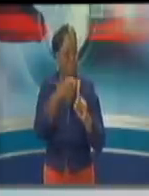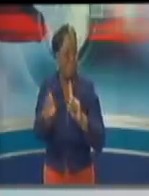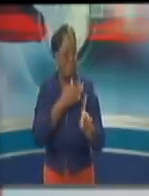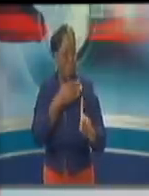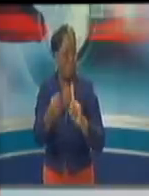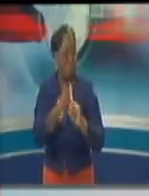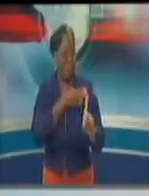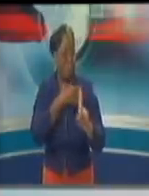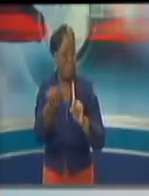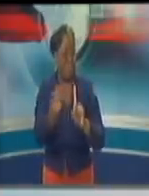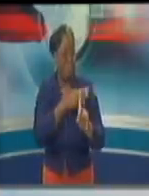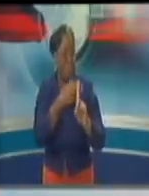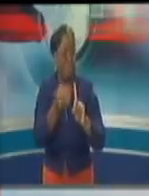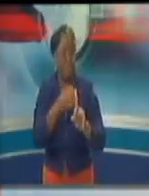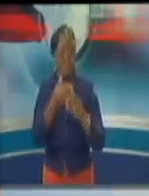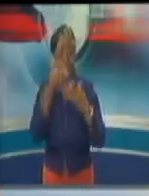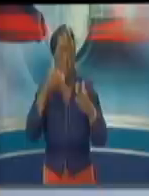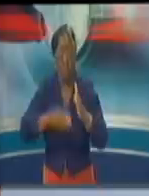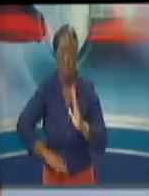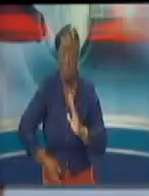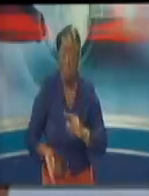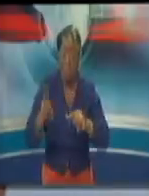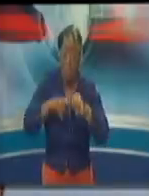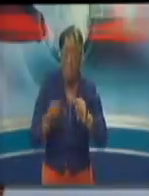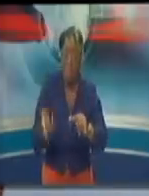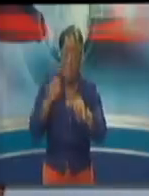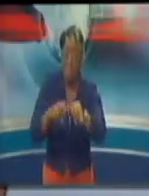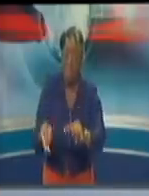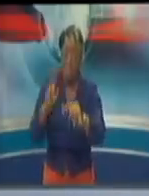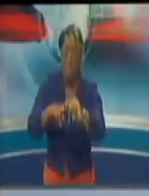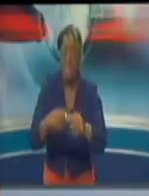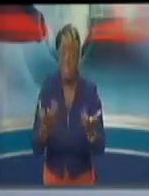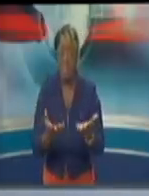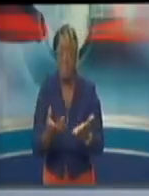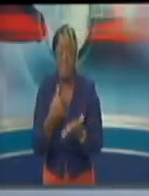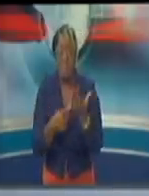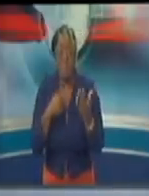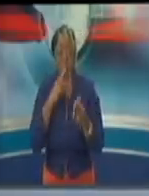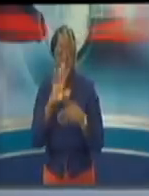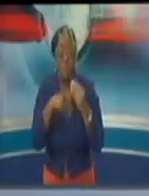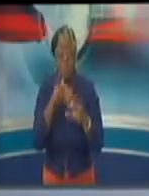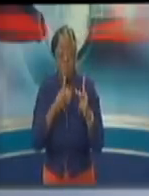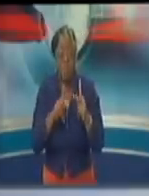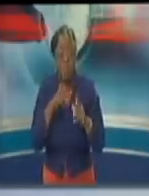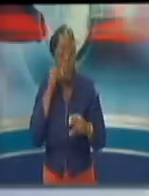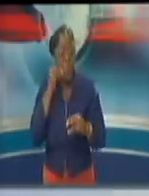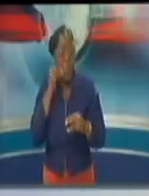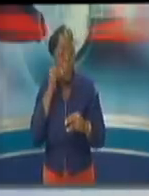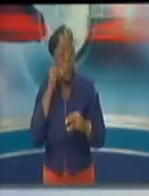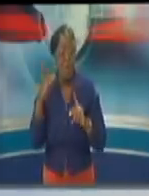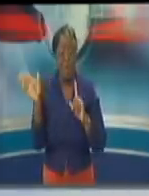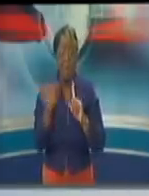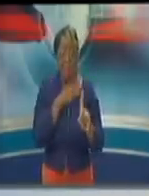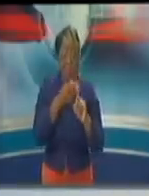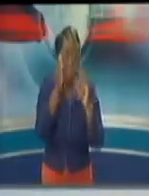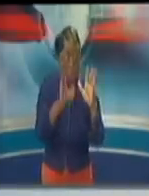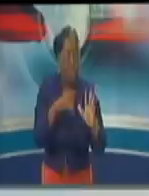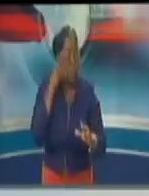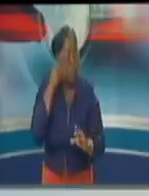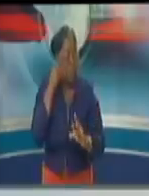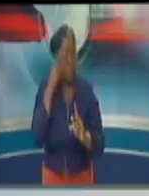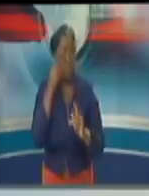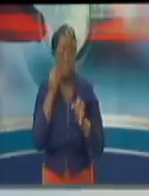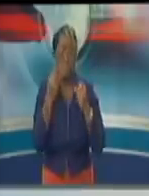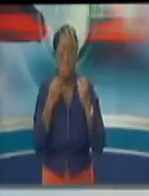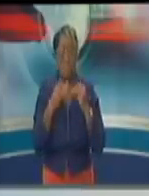any tips or any advice for people who are sequestered at home right now with their abusers. I know we usually tell